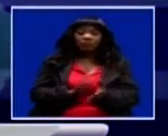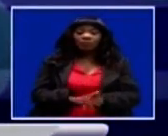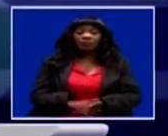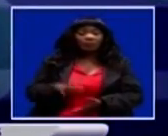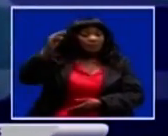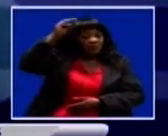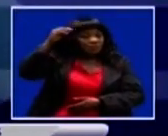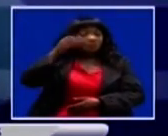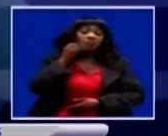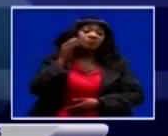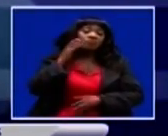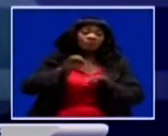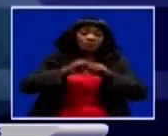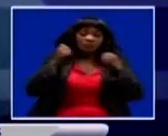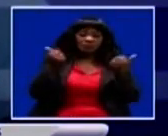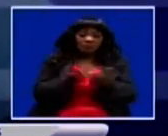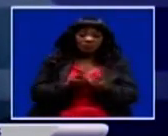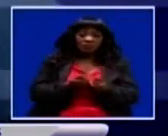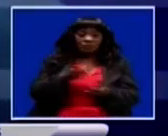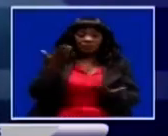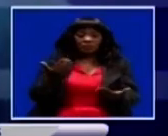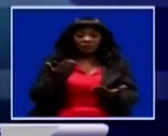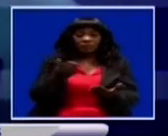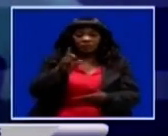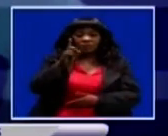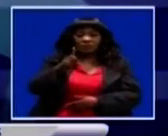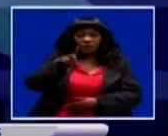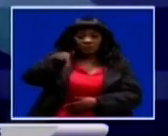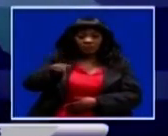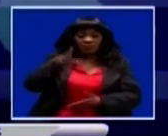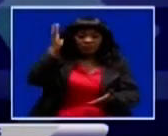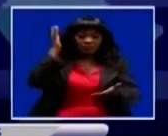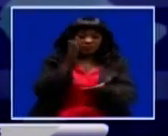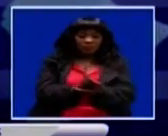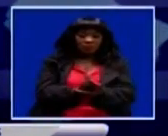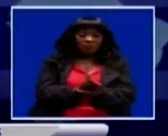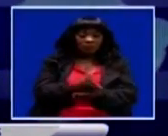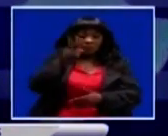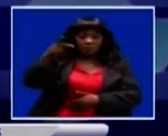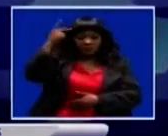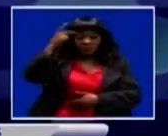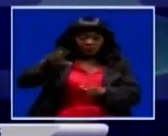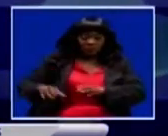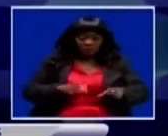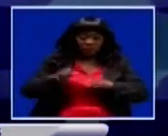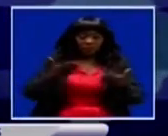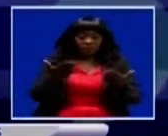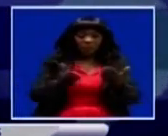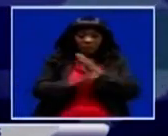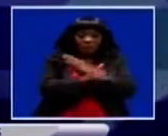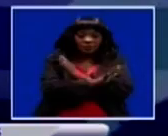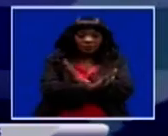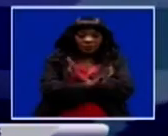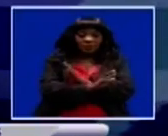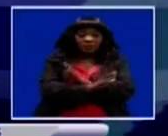The Ministry of Home Affairs has called on the Democratic Party, DP, to stop conducting political activities in the country